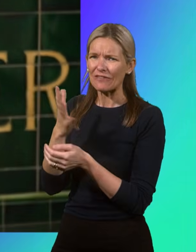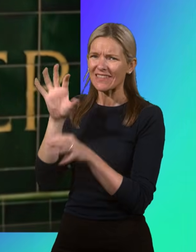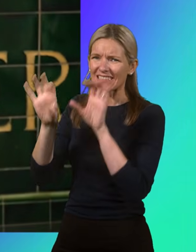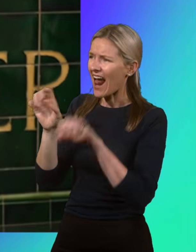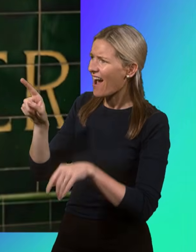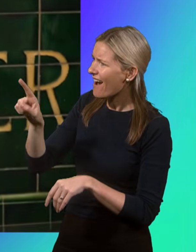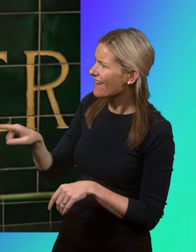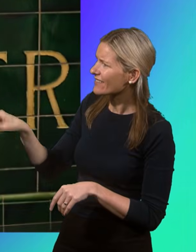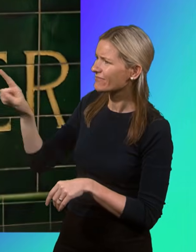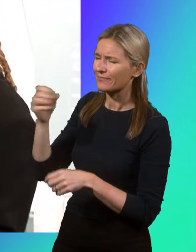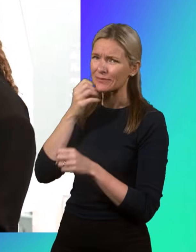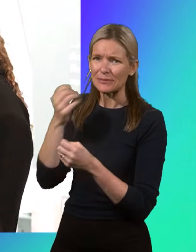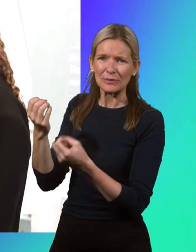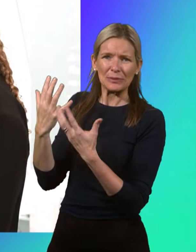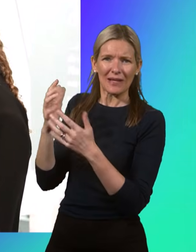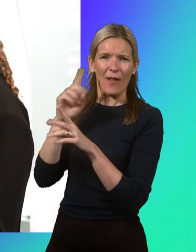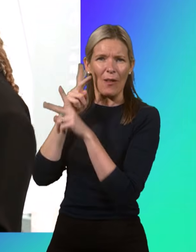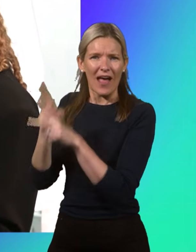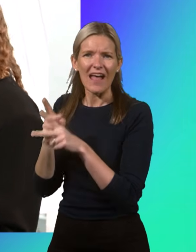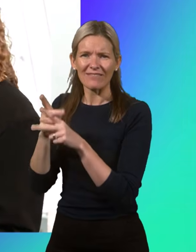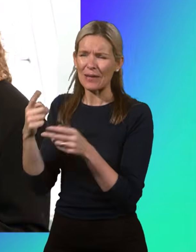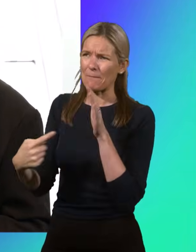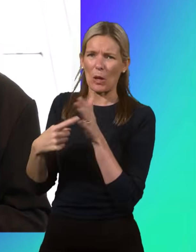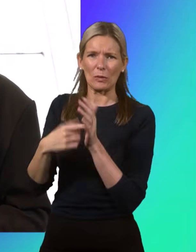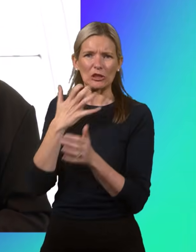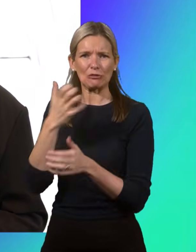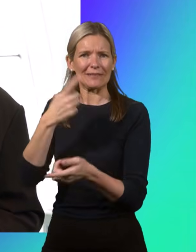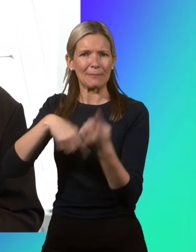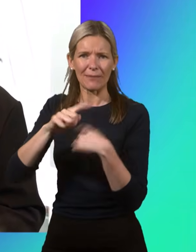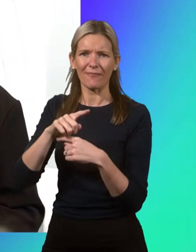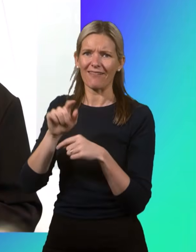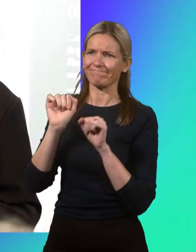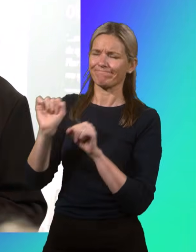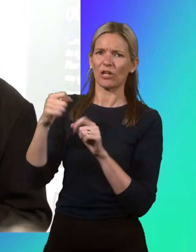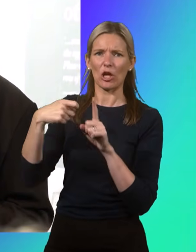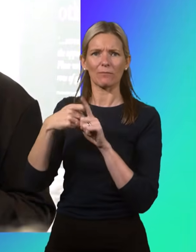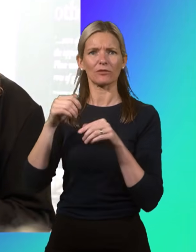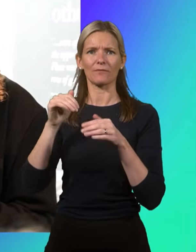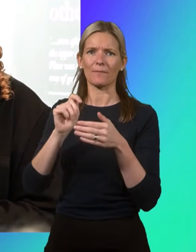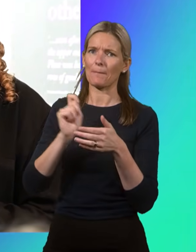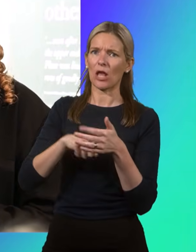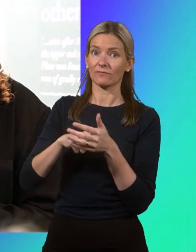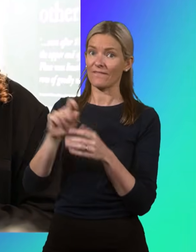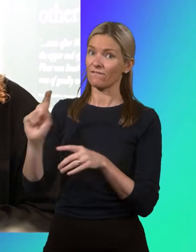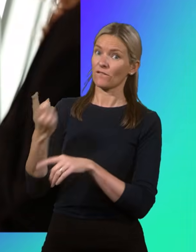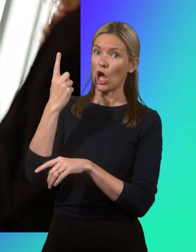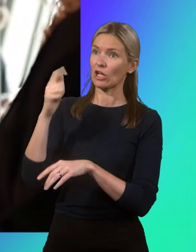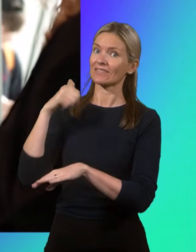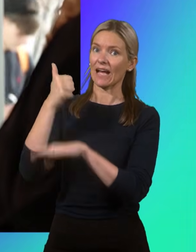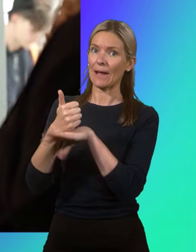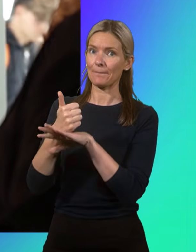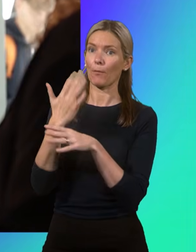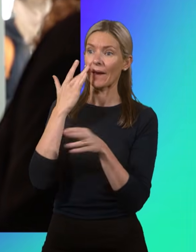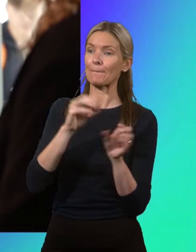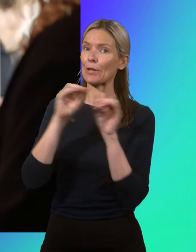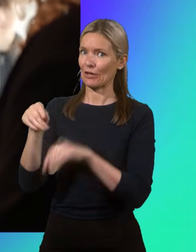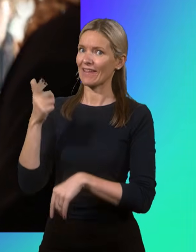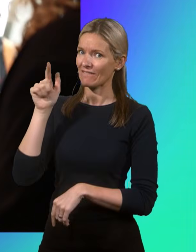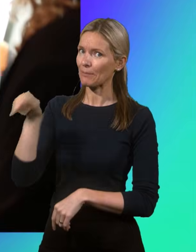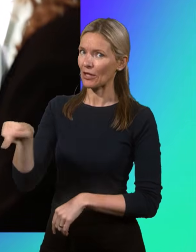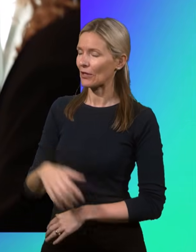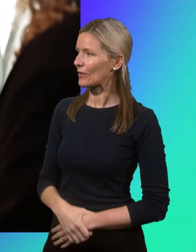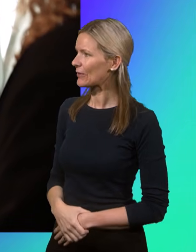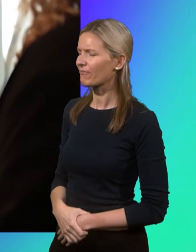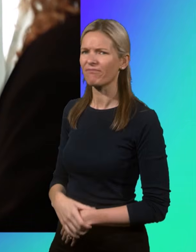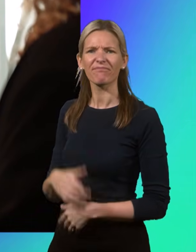really important for the Jewish community to have kosher butcher shops. It was one of the first things that they set up when they started moving to Liverpool. How did Jewish